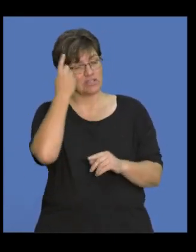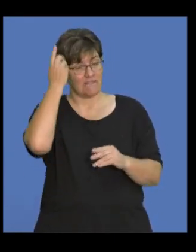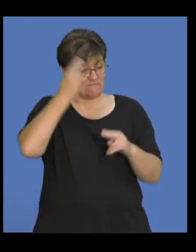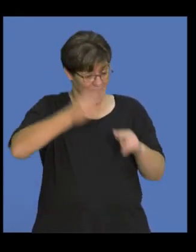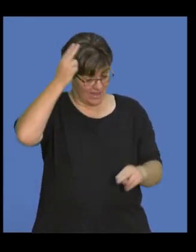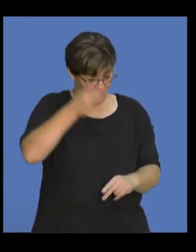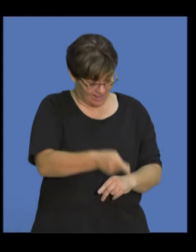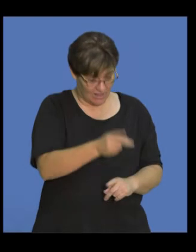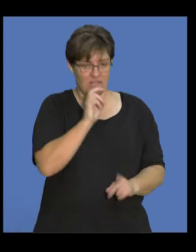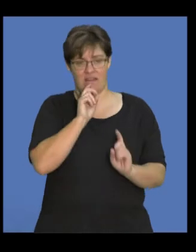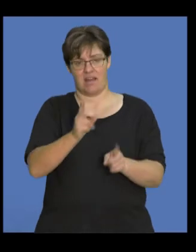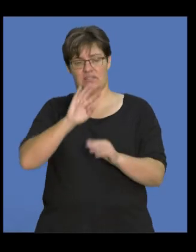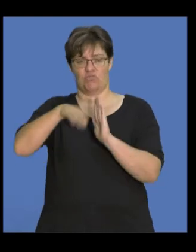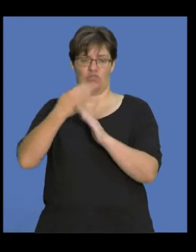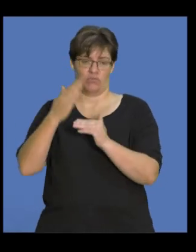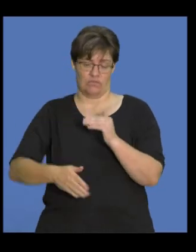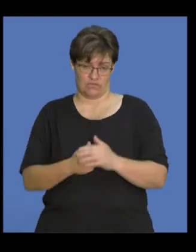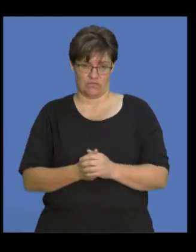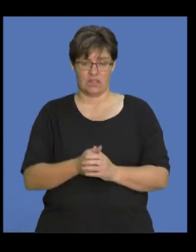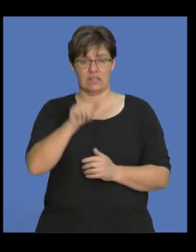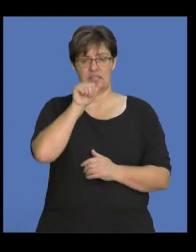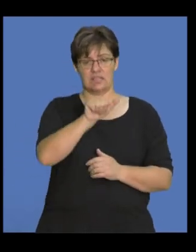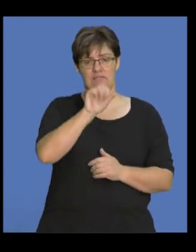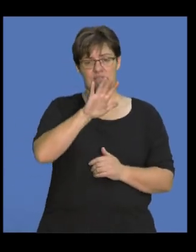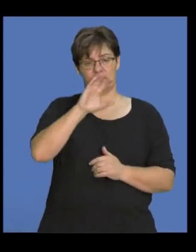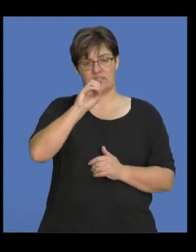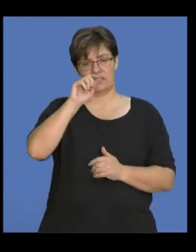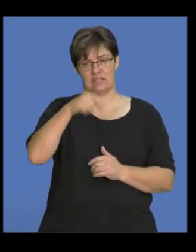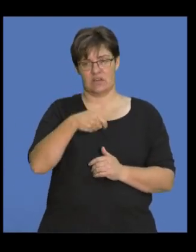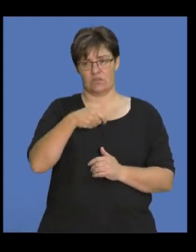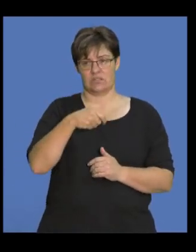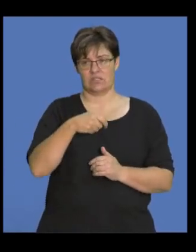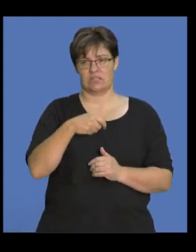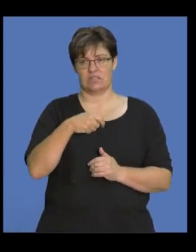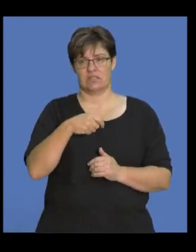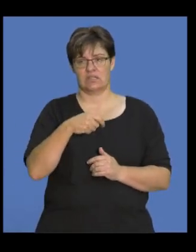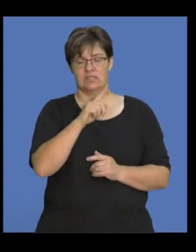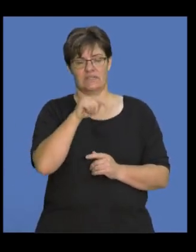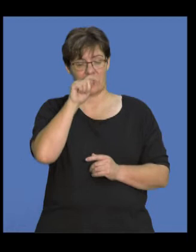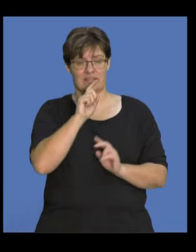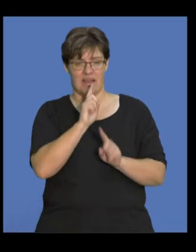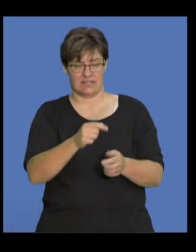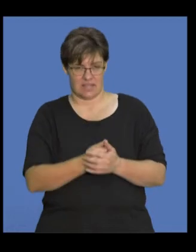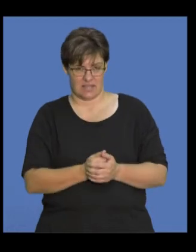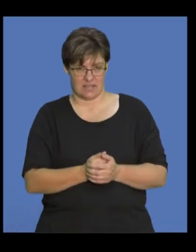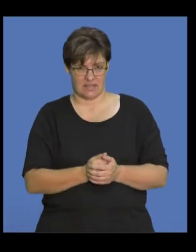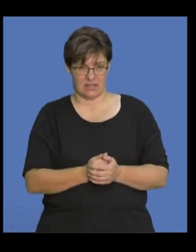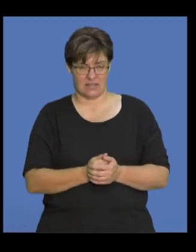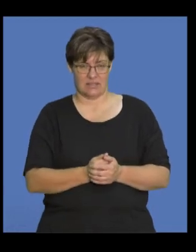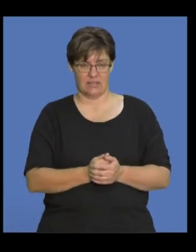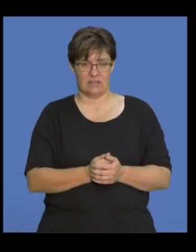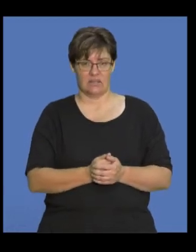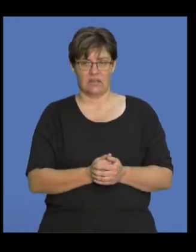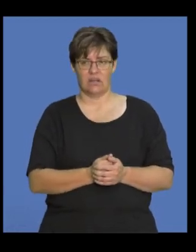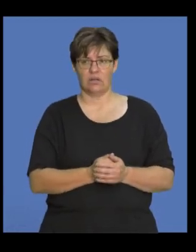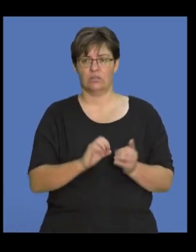final answer. So 650,000, I'm just going to say divide by answer. So one trick again, guys, is